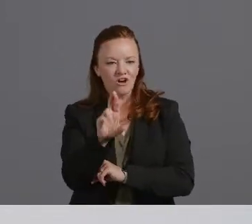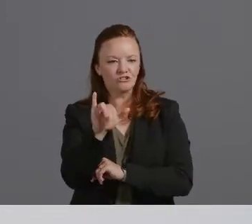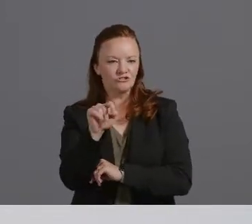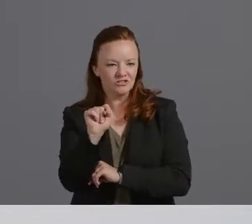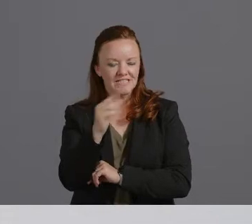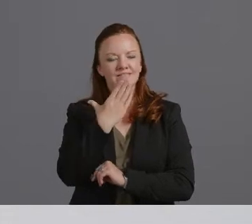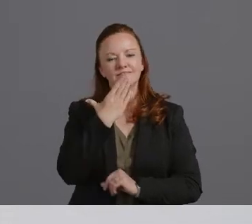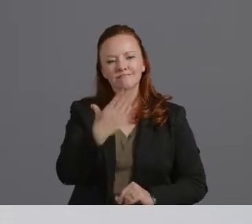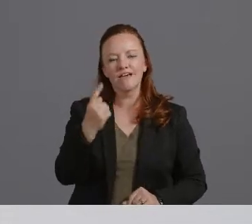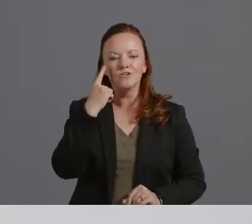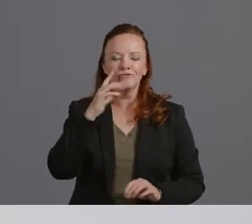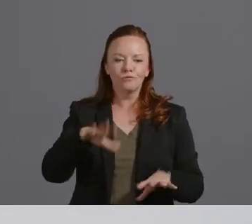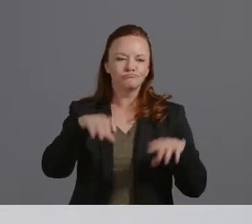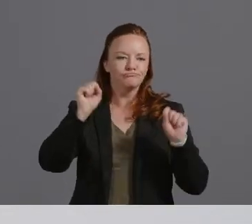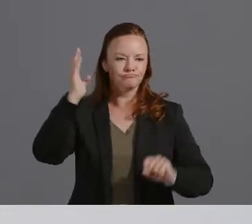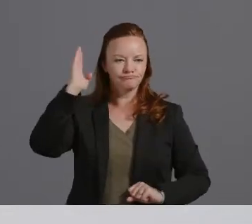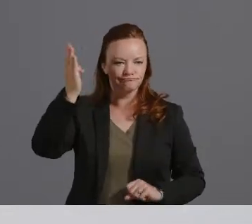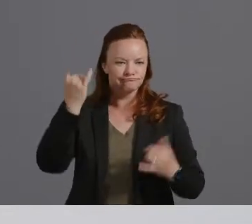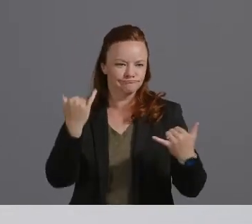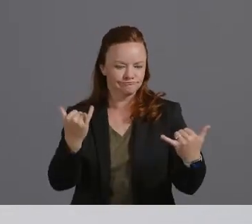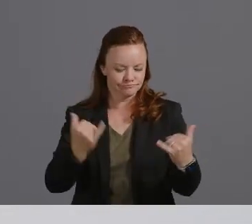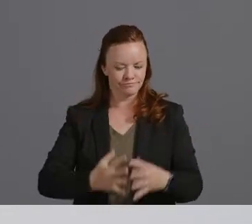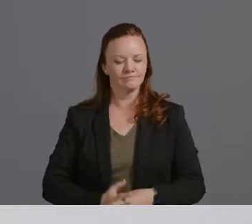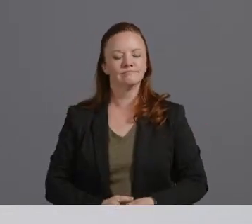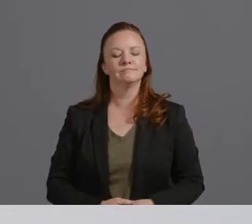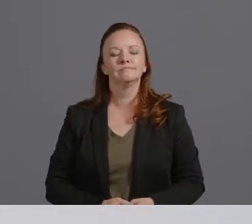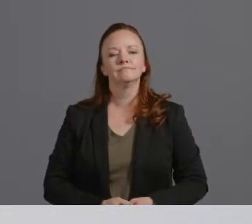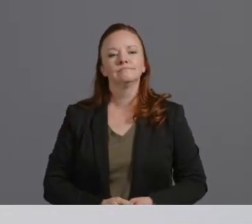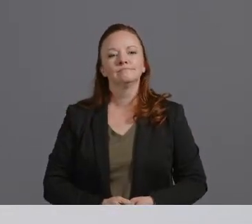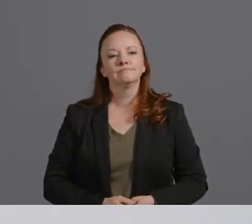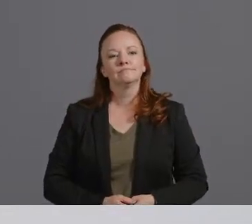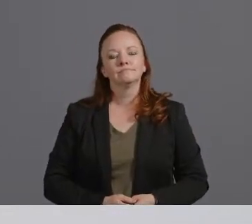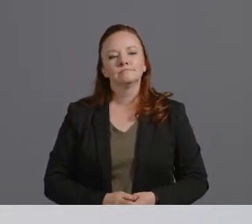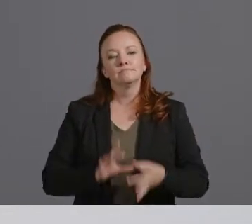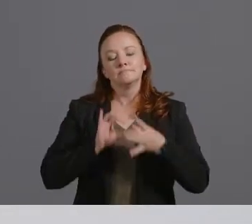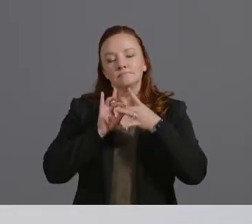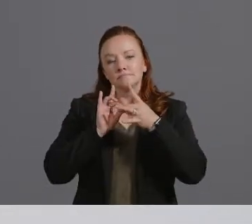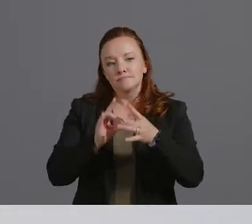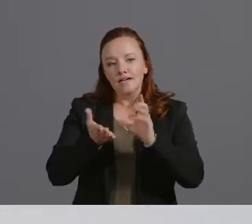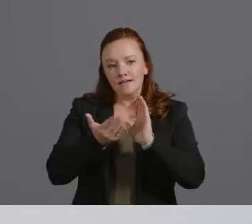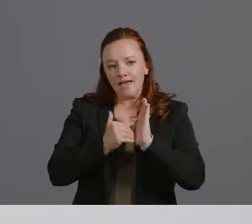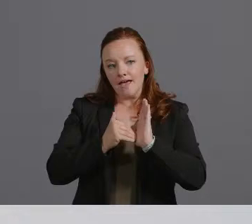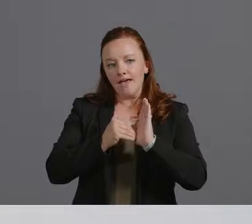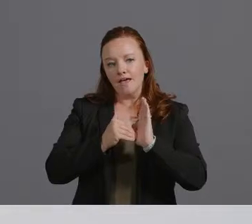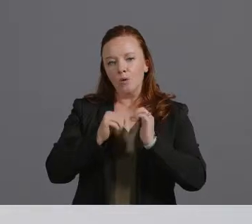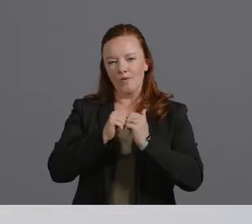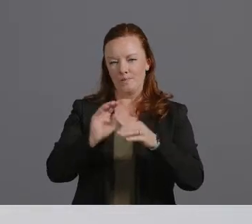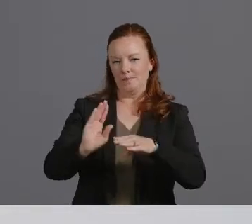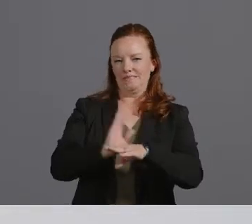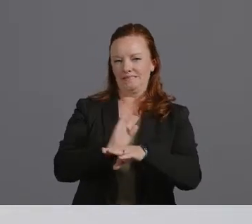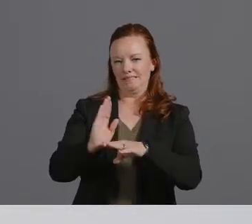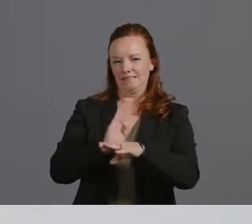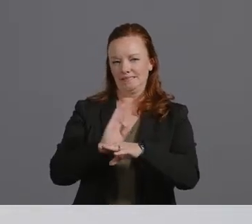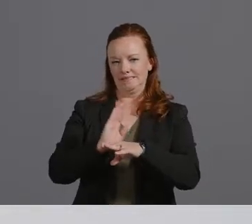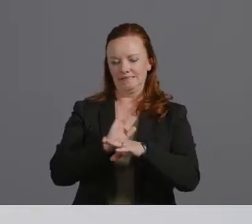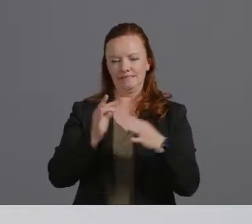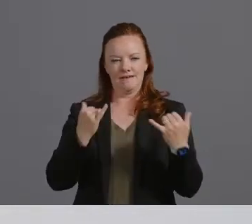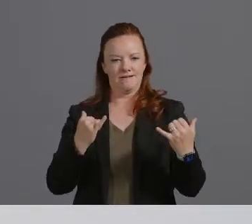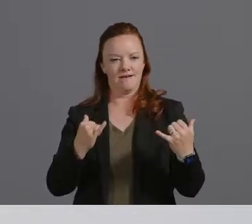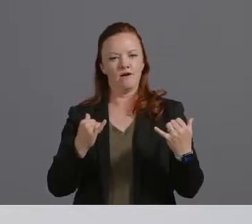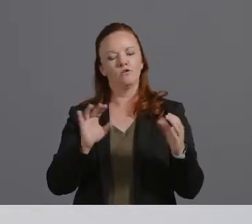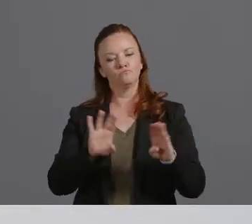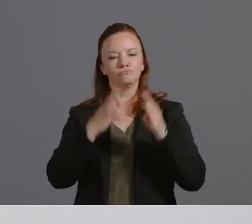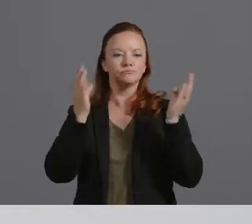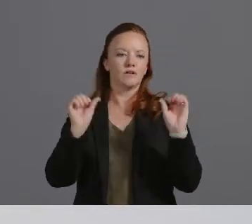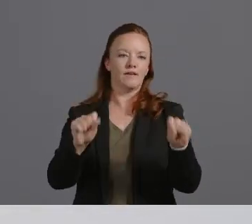you for having this conference. So yeah, I just want to follow back on those businesses that now are going to reopen.